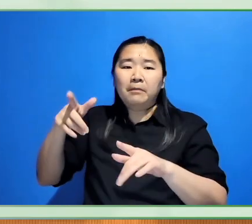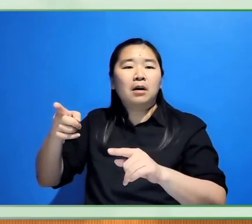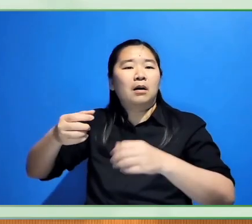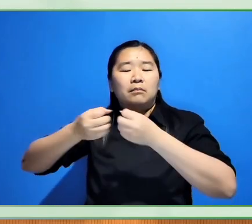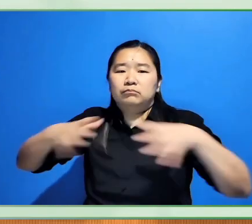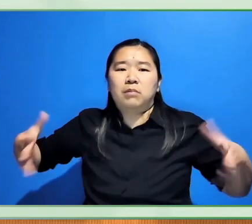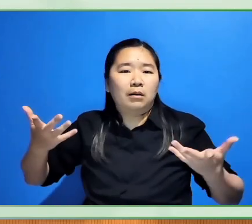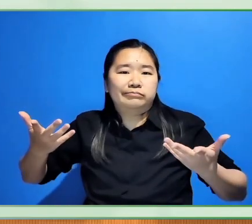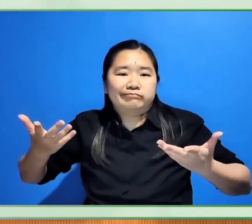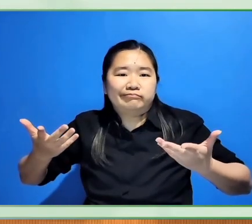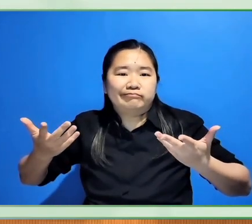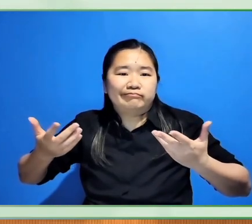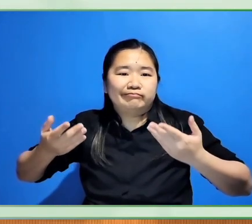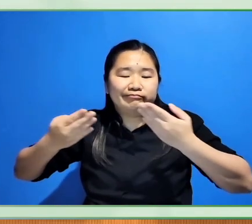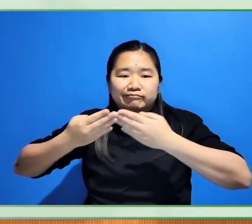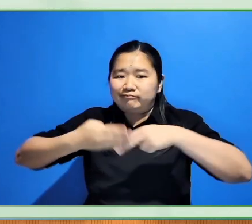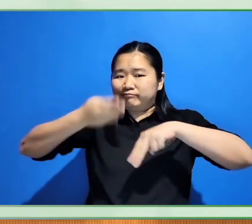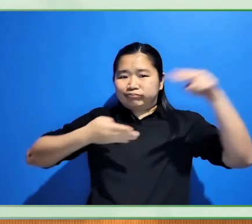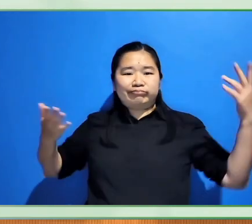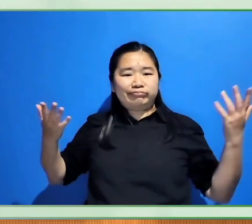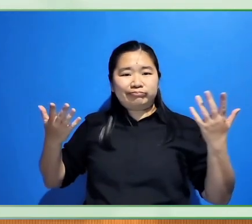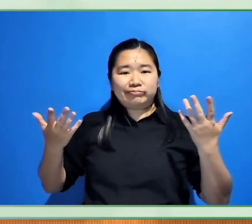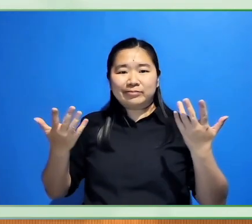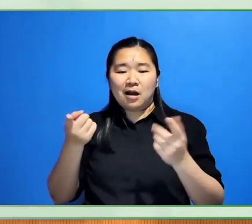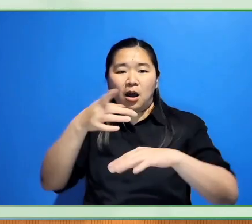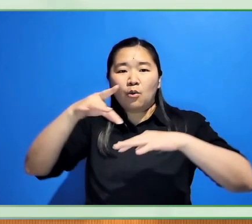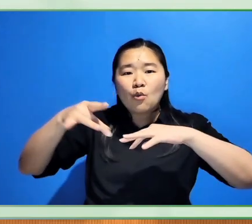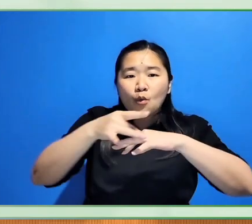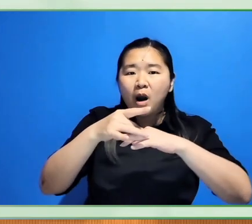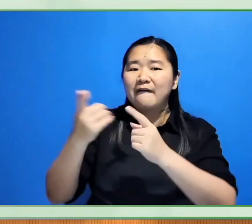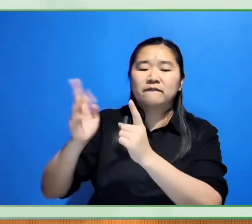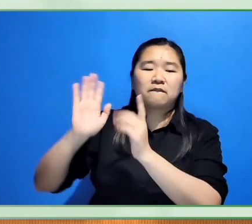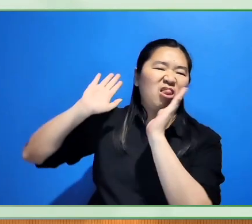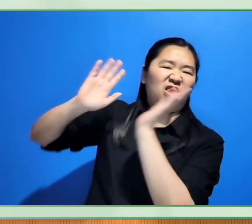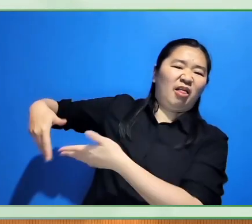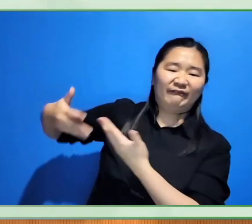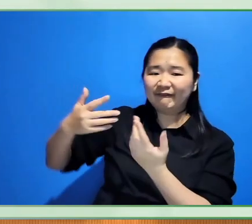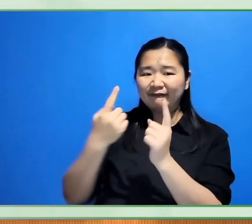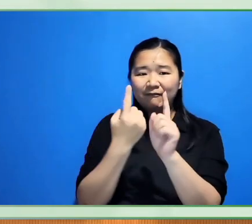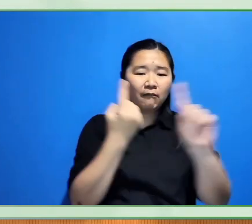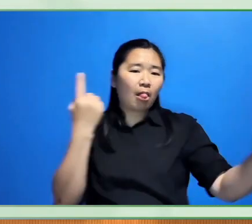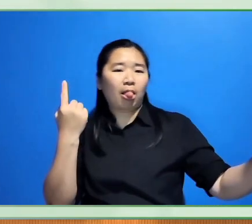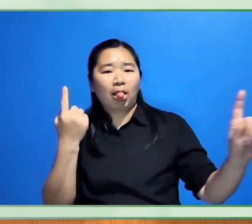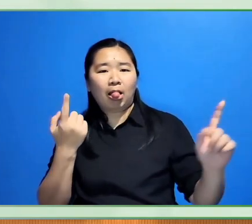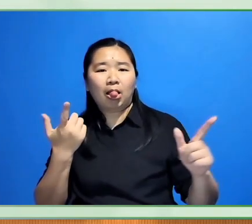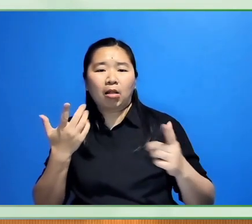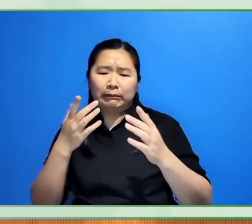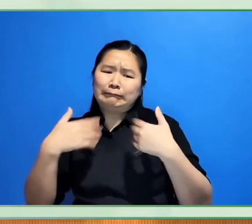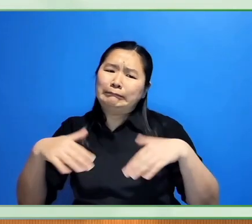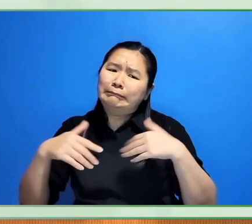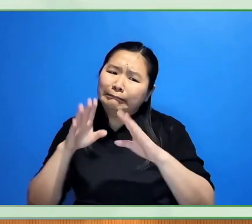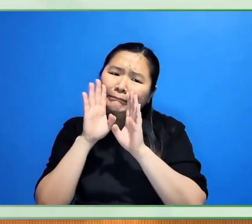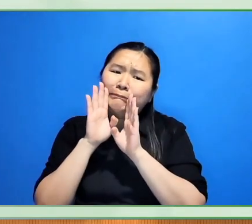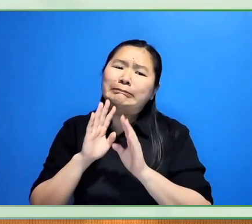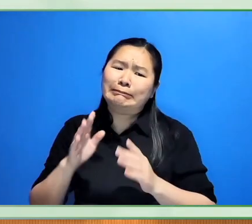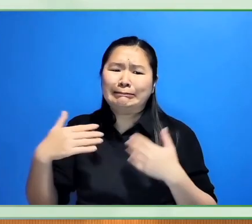And we told him, he was asking about simple things. Can I drink a coffee again? Can I smoke again? Can I go back to work again? And we said, we'll do that together.